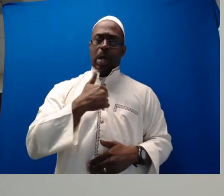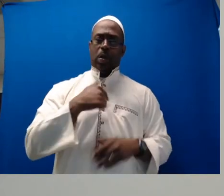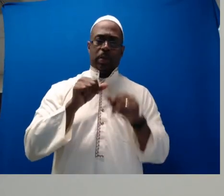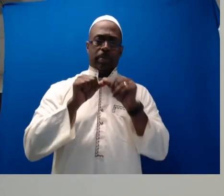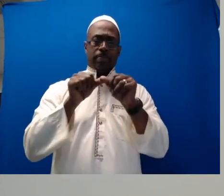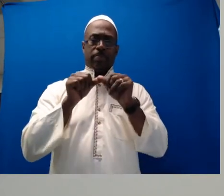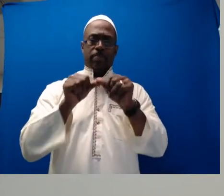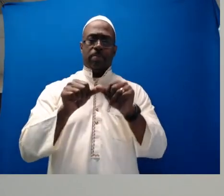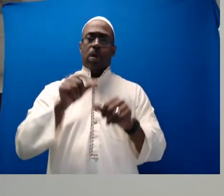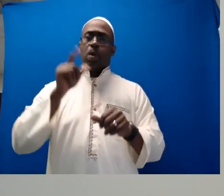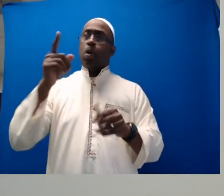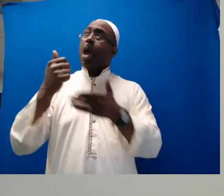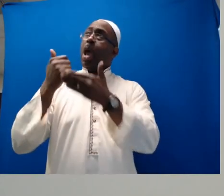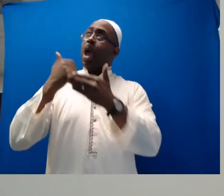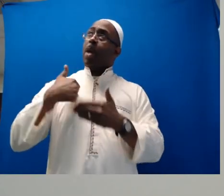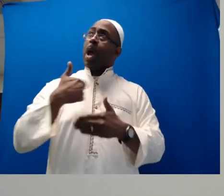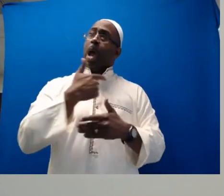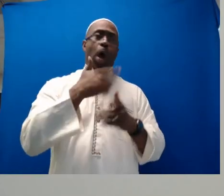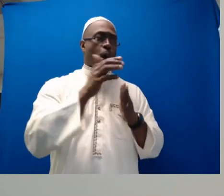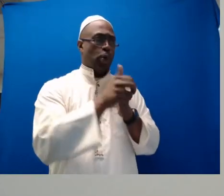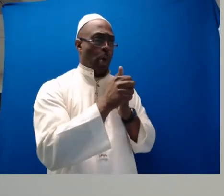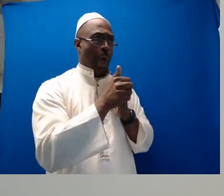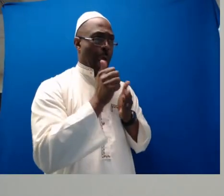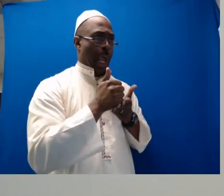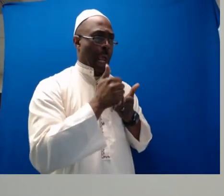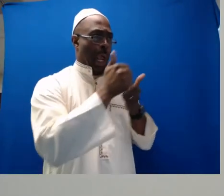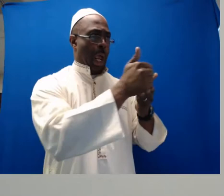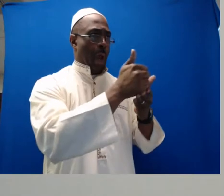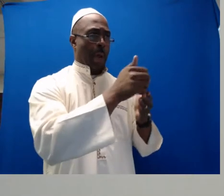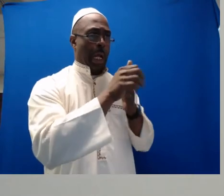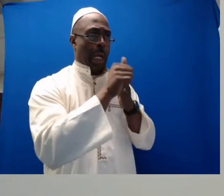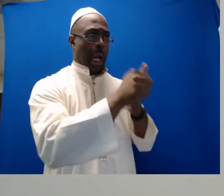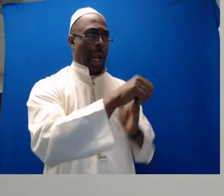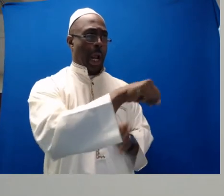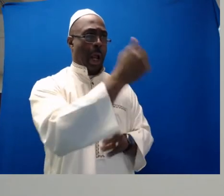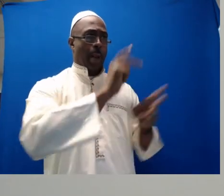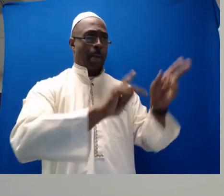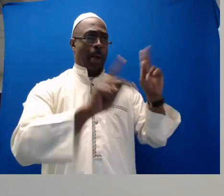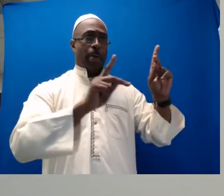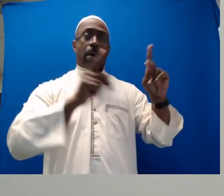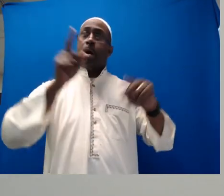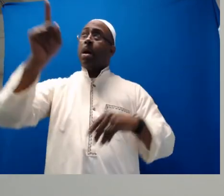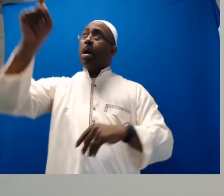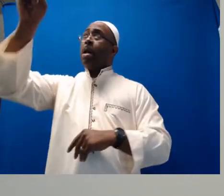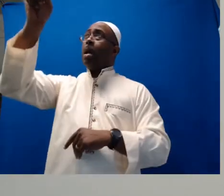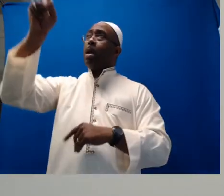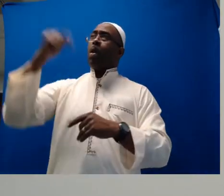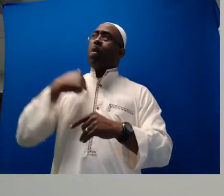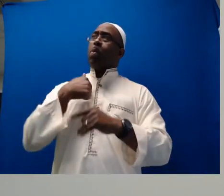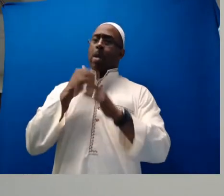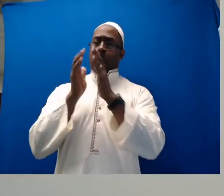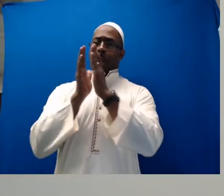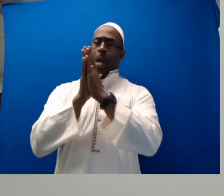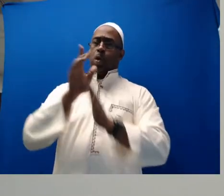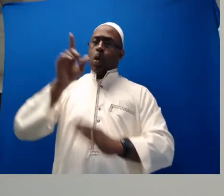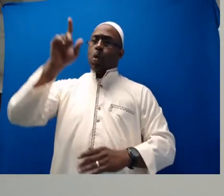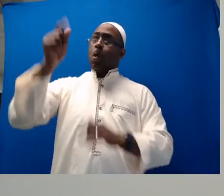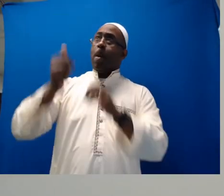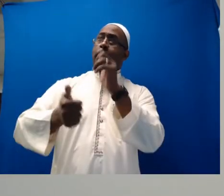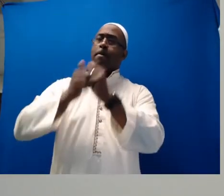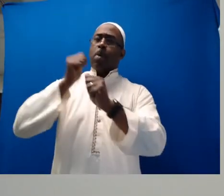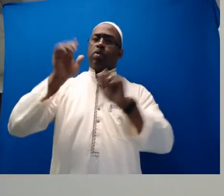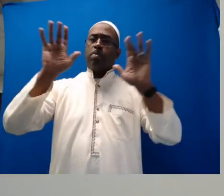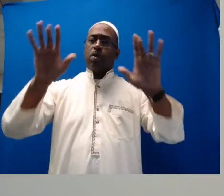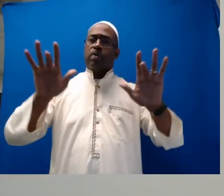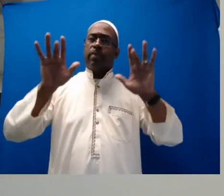us to be a source of guidance for others. Ya Allah, we ask Ya Rabbil Alameen, as you are the most merciful, that